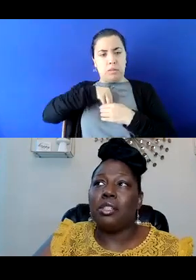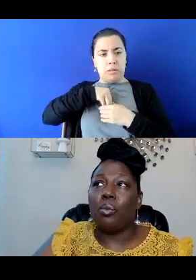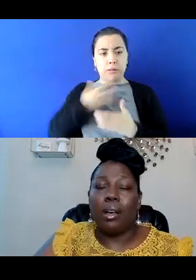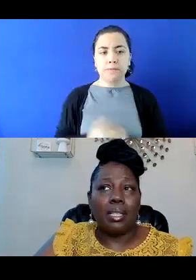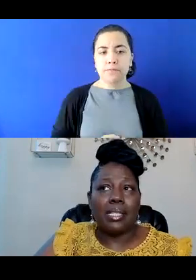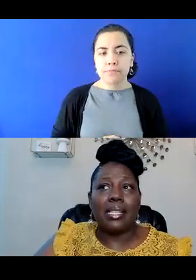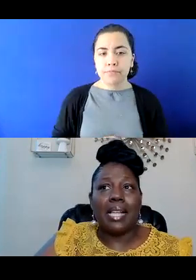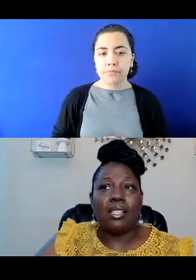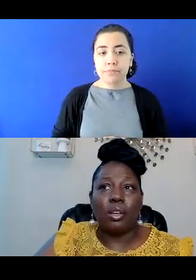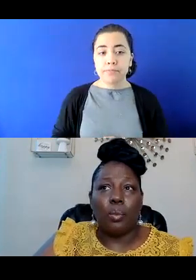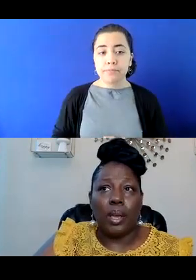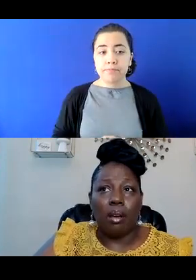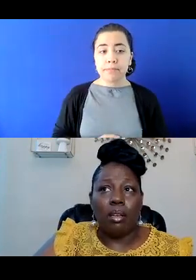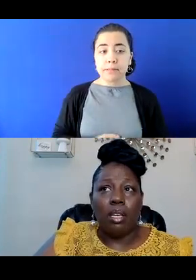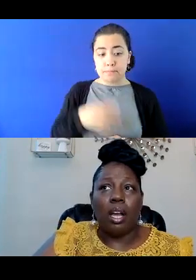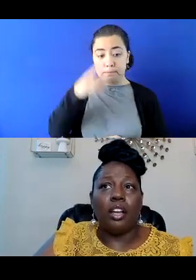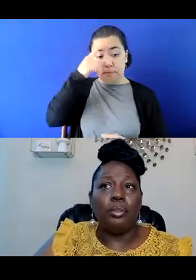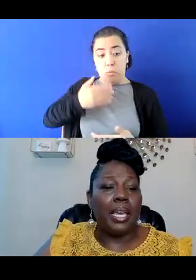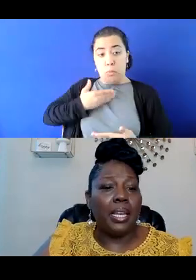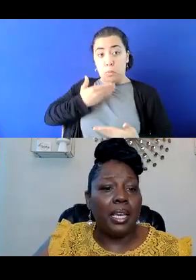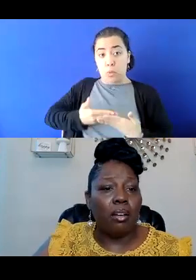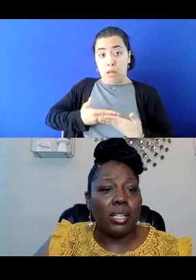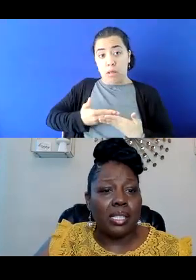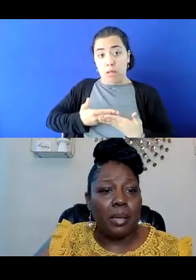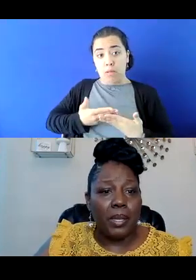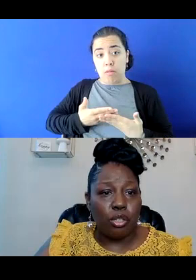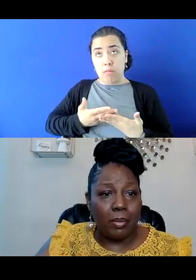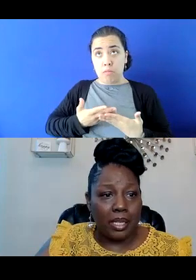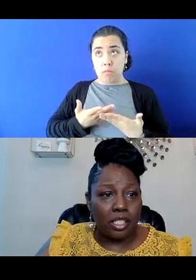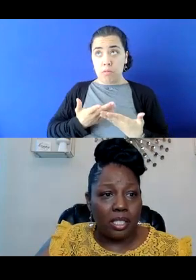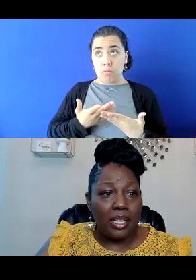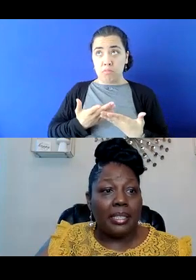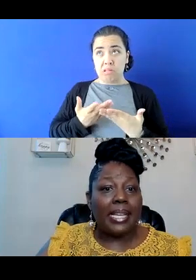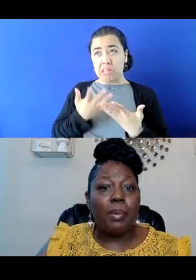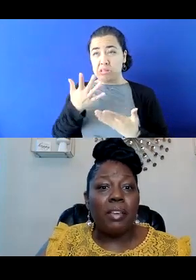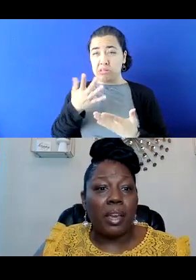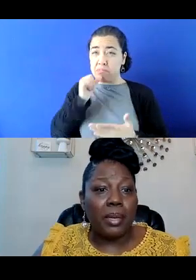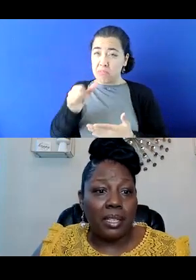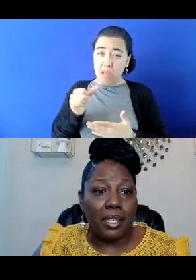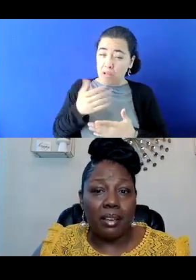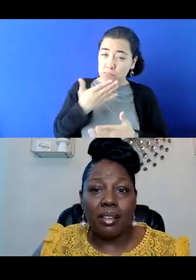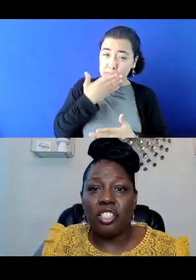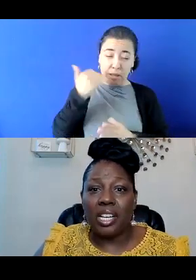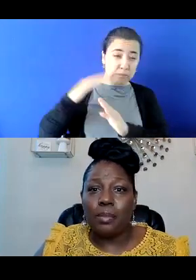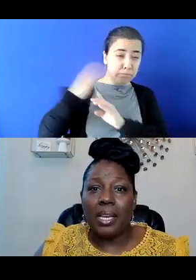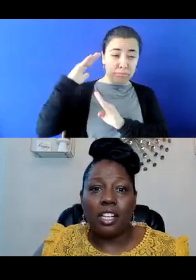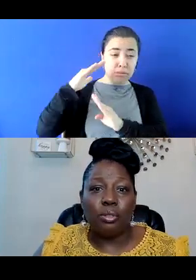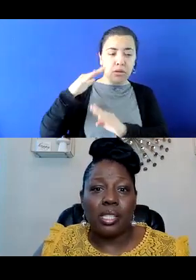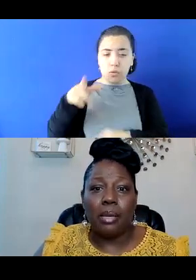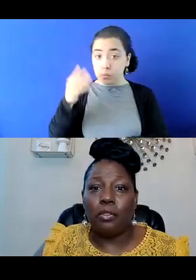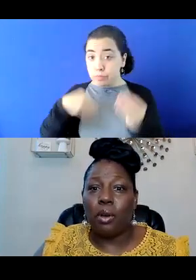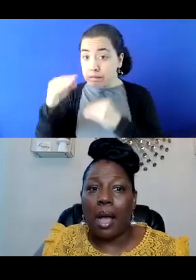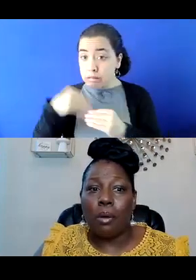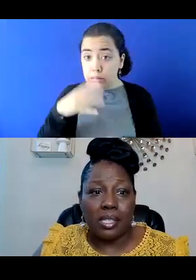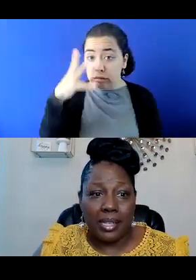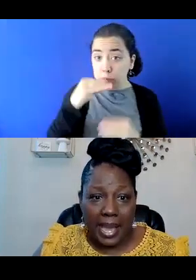your mental wellness is not so well. Are you eating or sleeping too much? Let's be very clear. Just because you